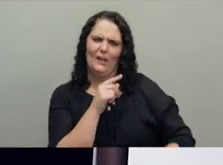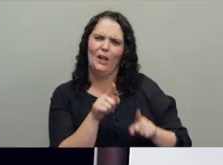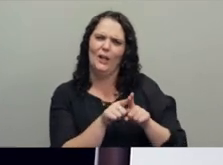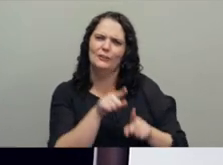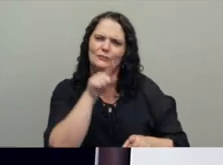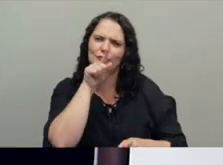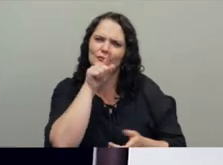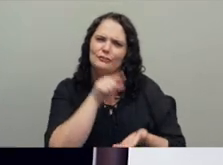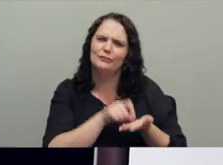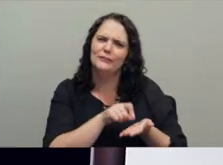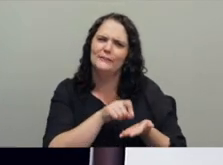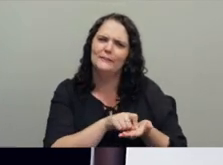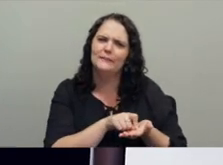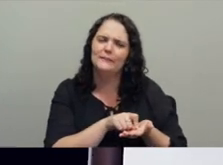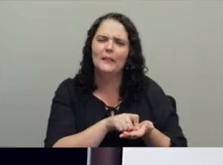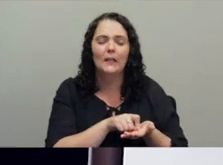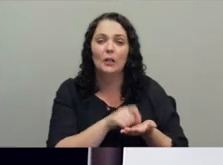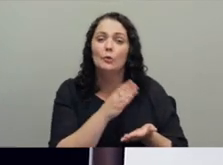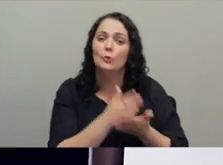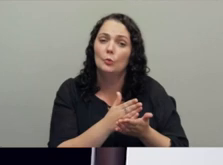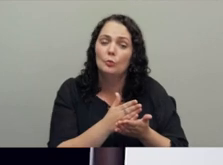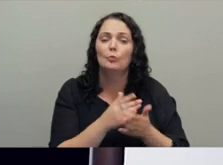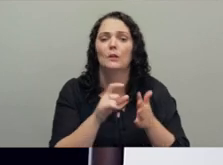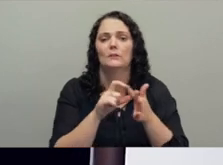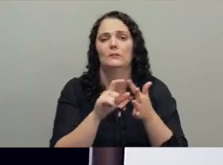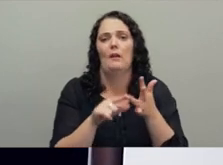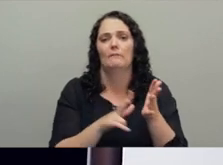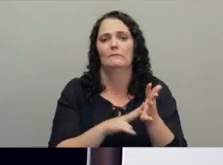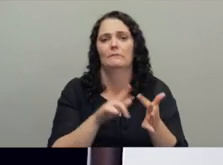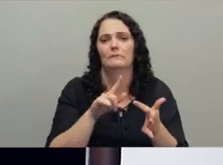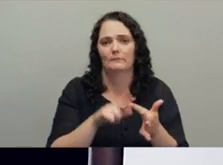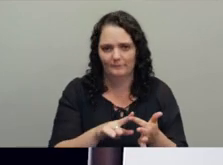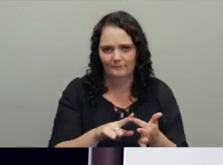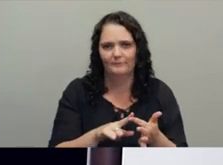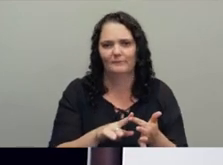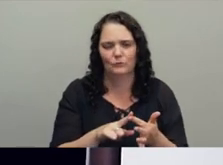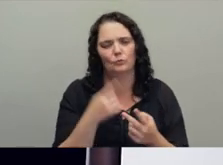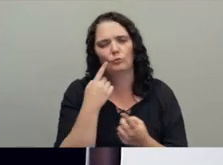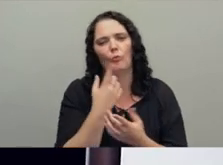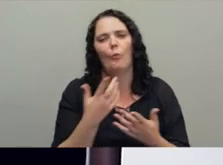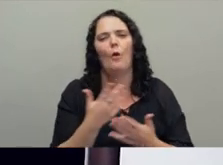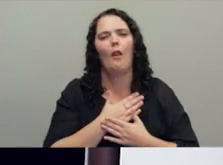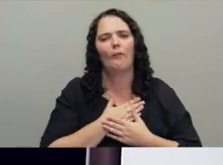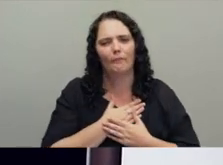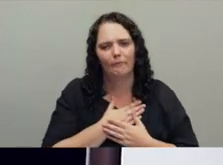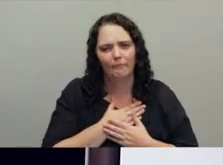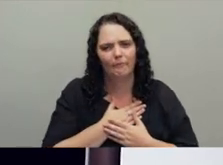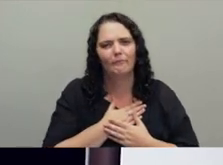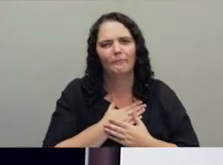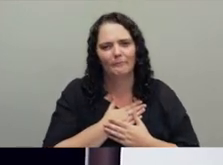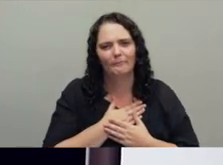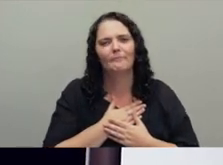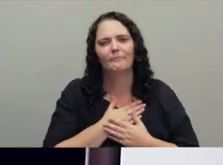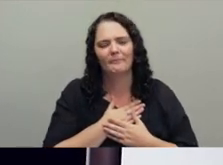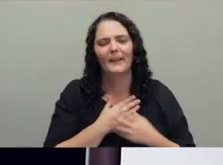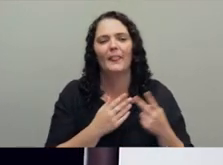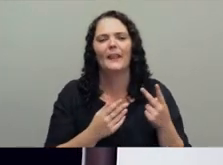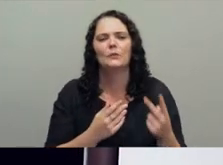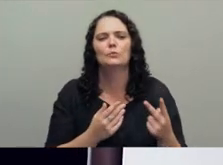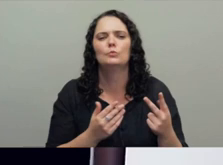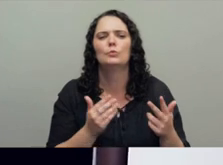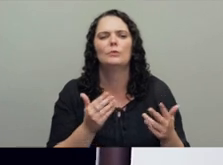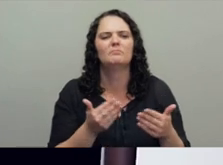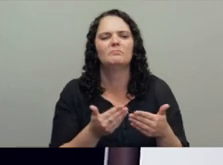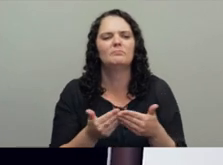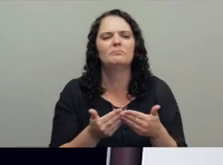shoulder. It's actually a dove. Doves are associated with Venus as symbols of love. And then you see the two cherubs, also symbols of divinity and